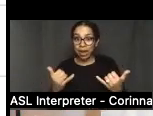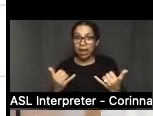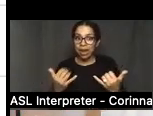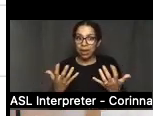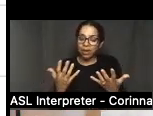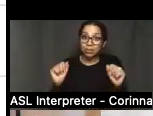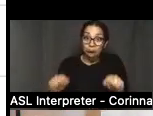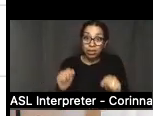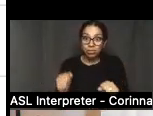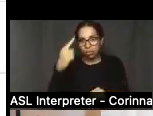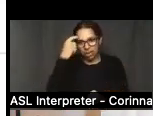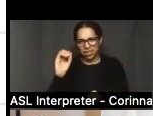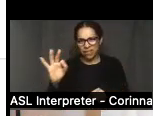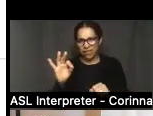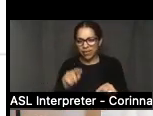Team Comms.